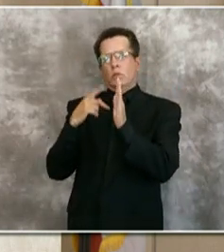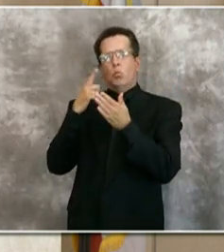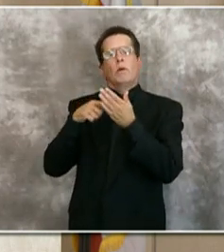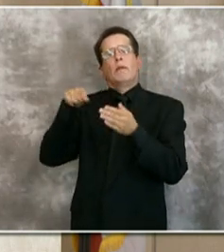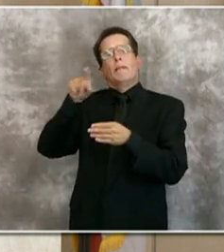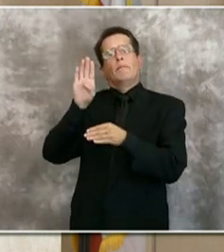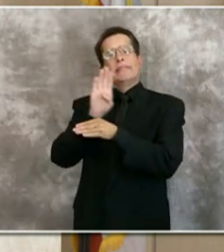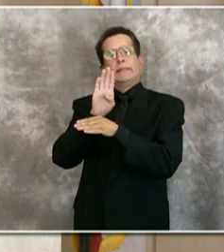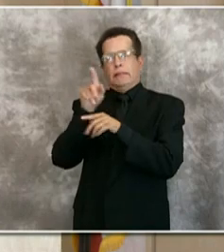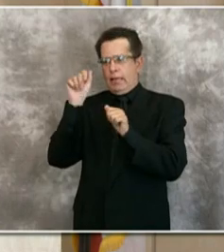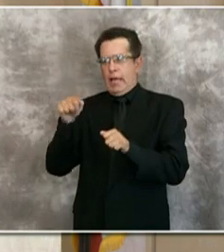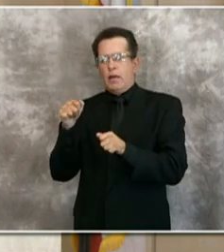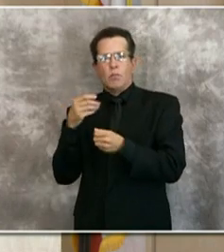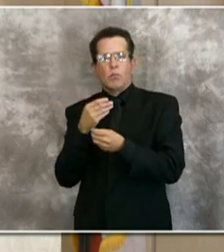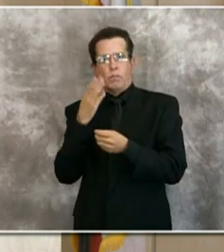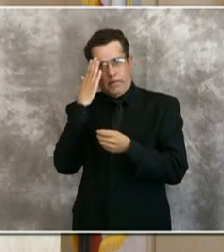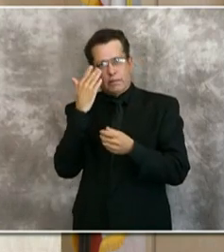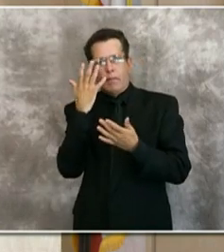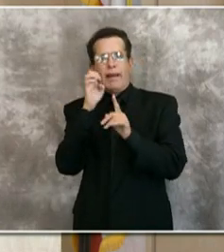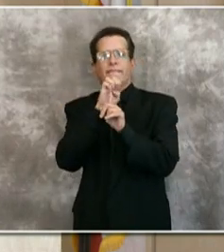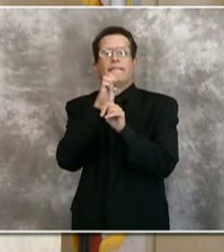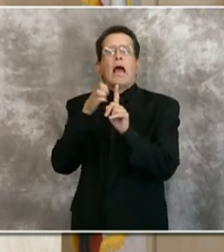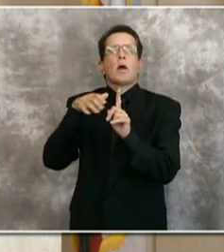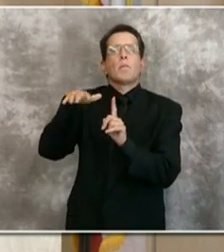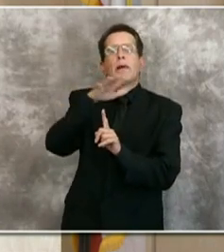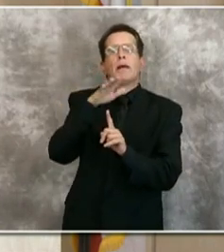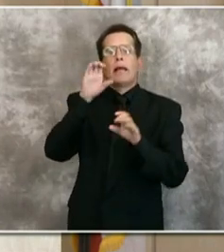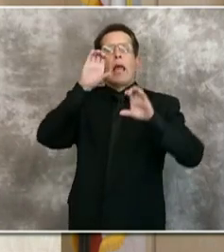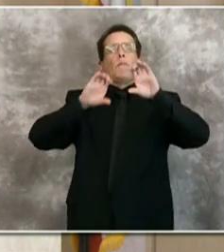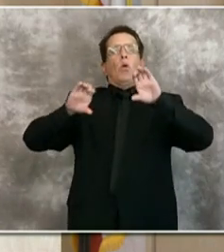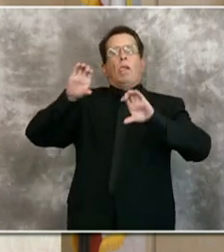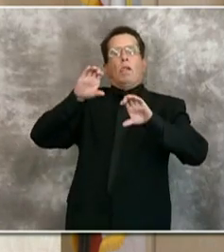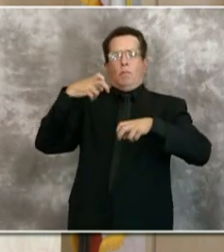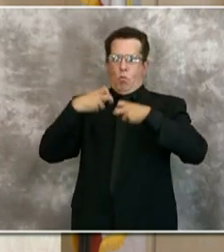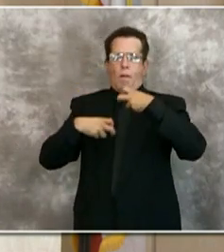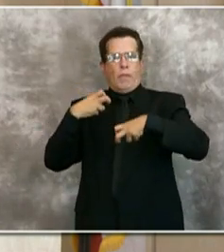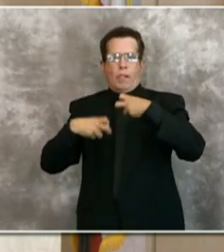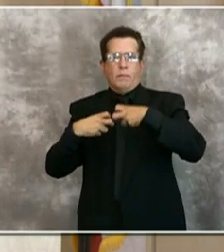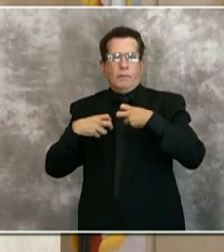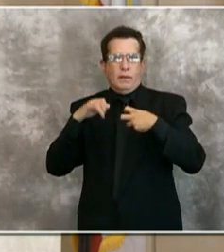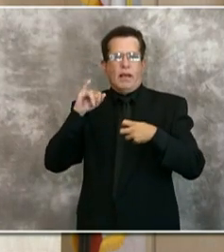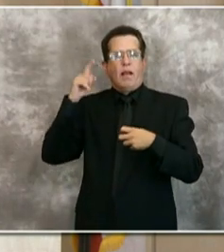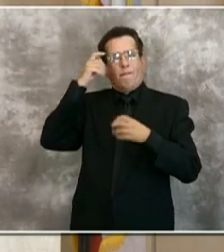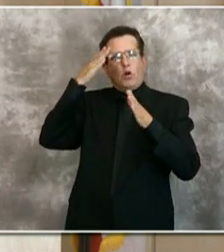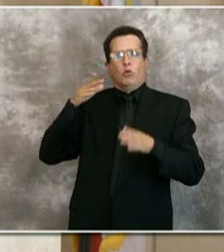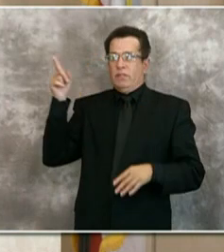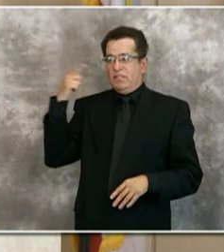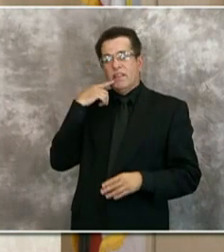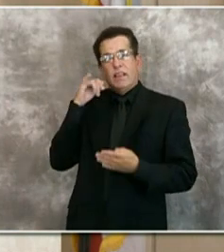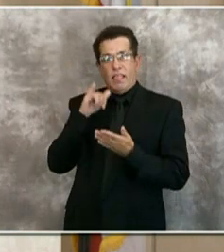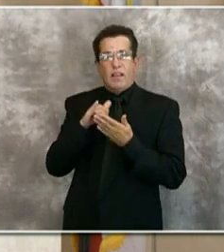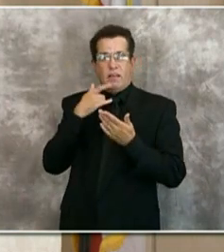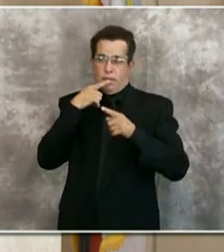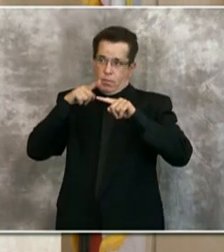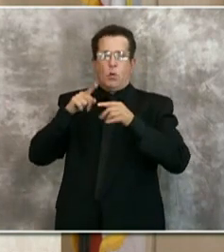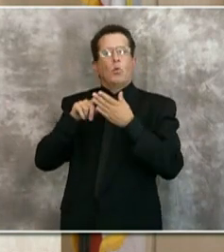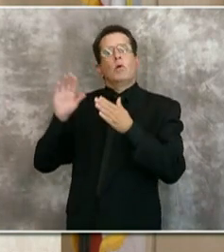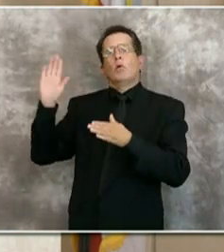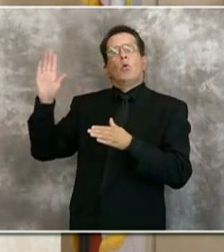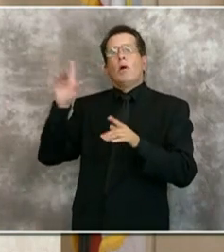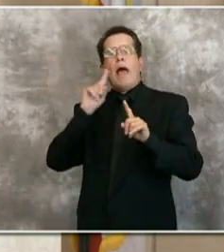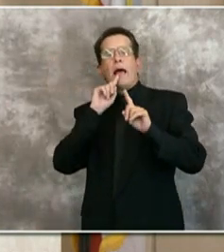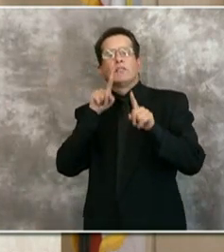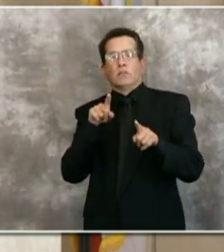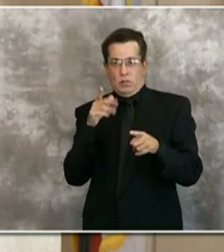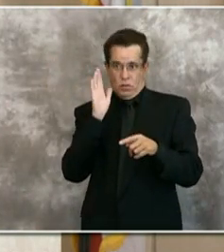provide because of the potential environmental impact of the chemicals that were used. The governor made reference to this and said it's up to local governments to decide.